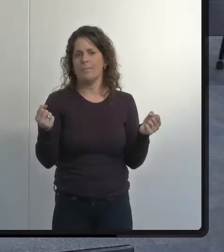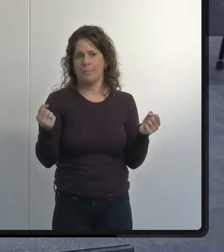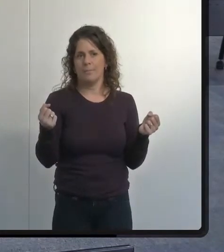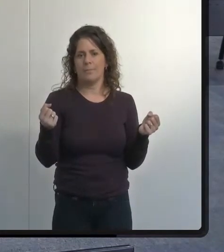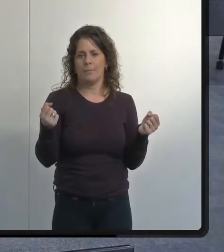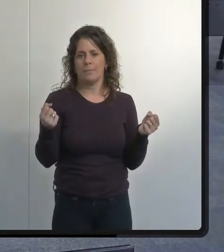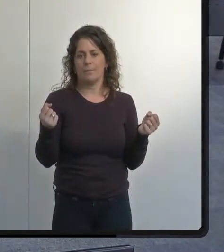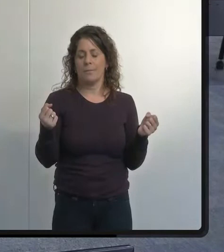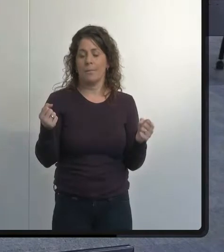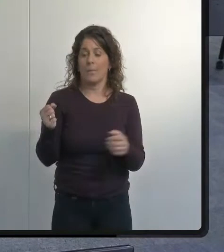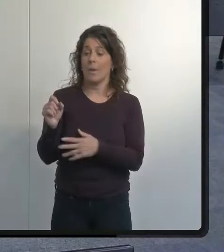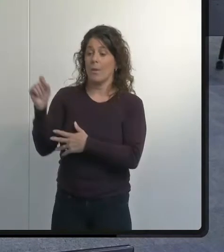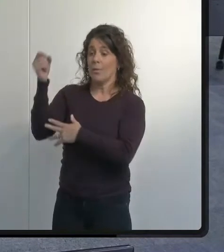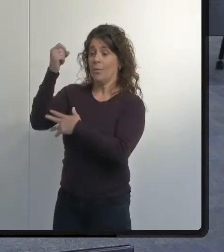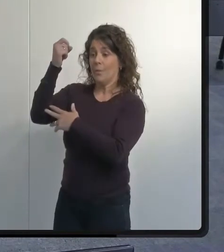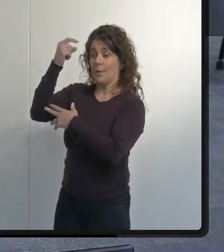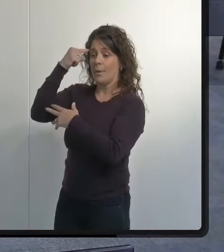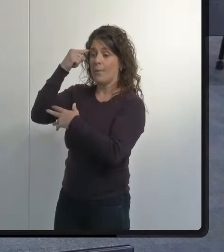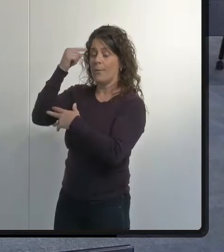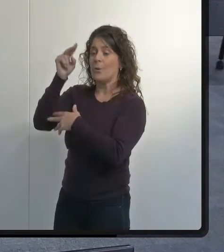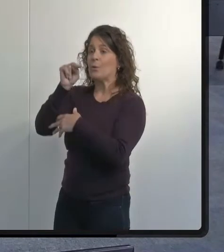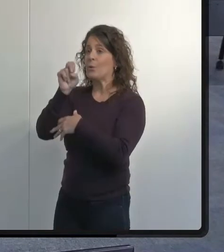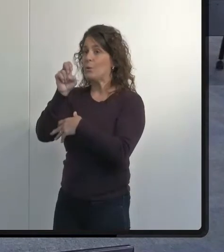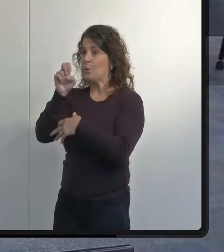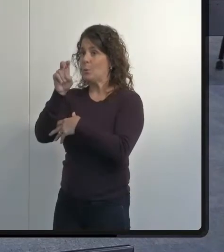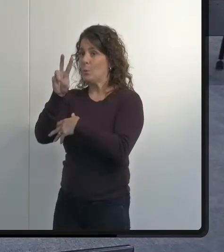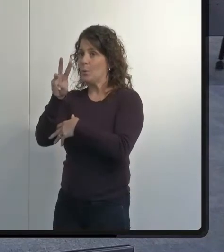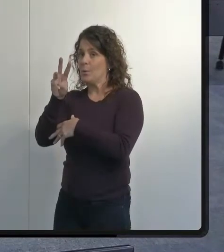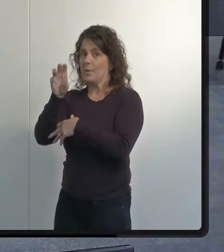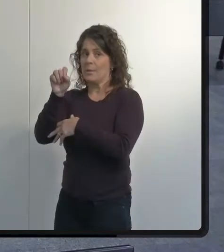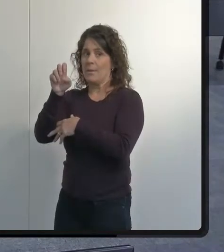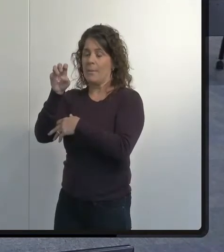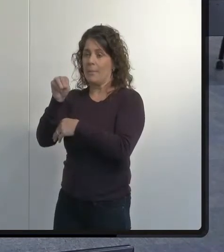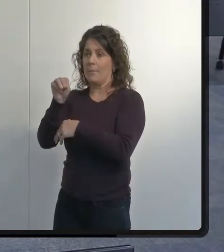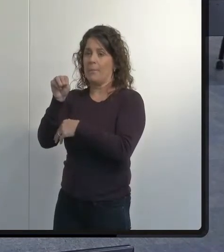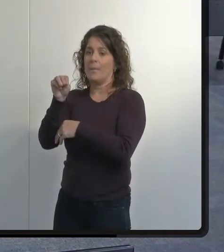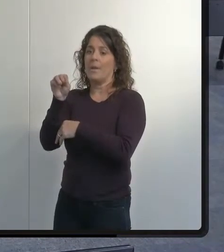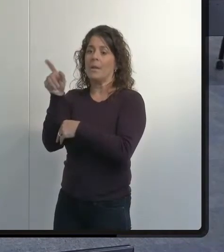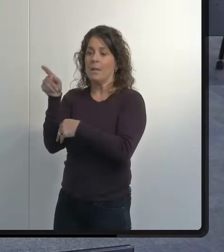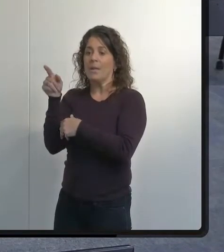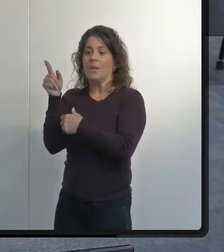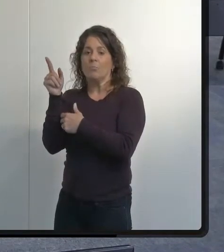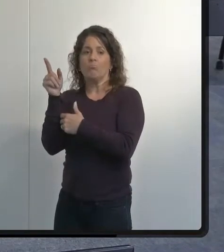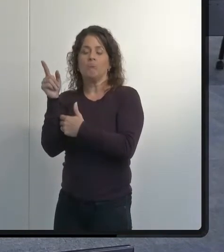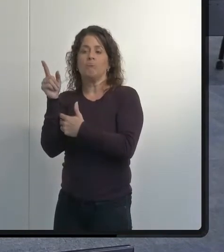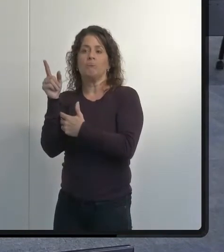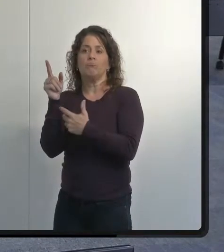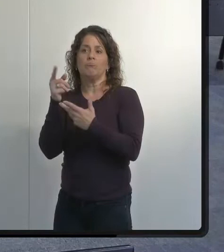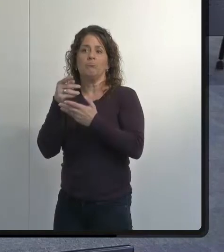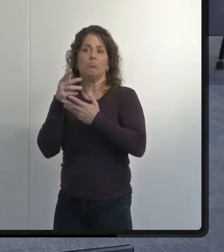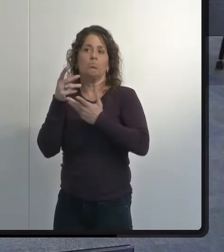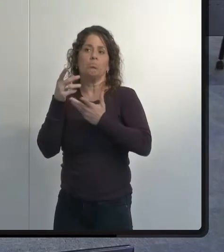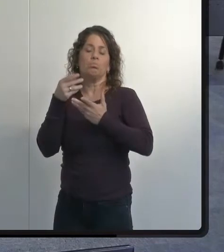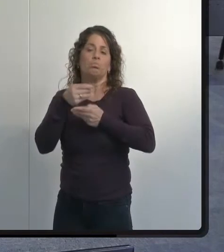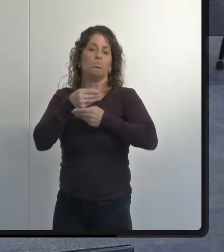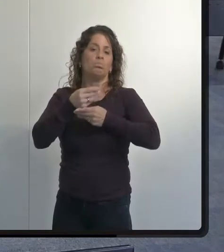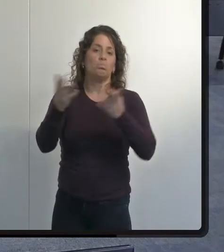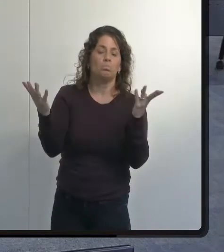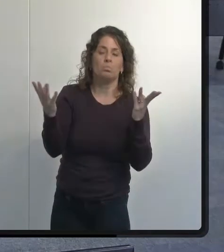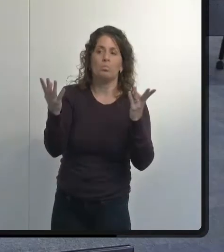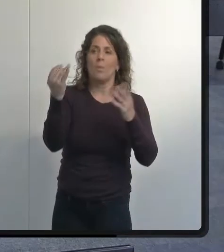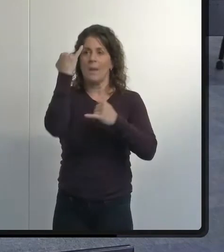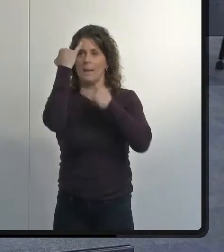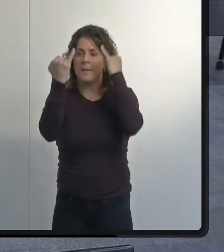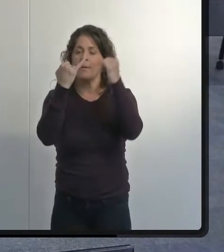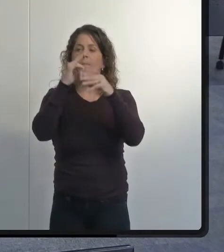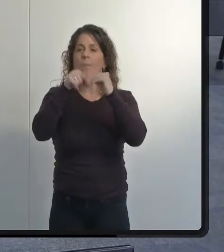Newsom has laid out his ways to alleviate the shelter in place. But as far as testing goes, for the